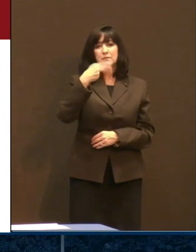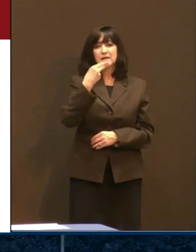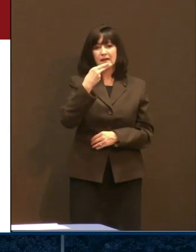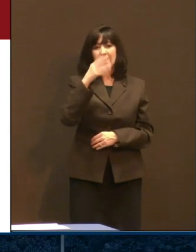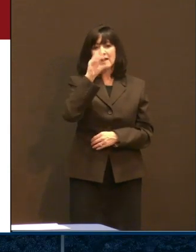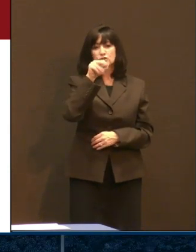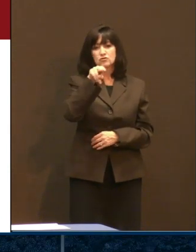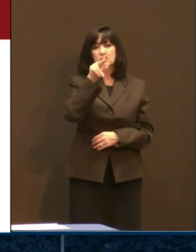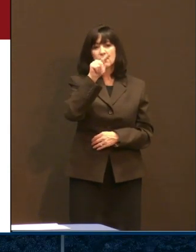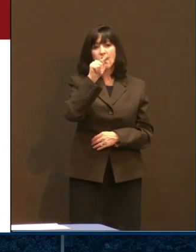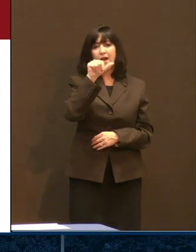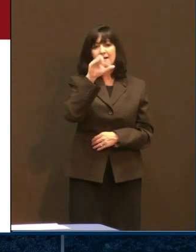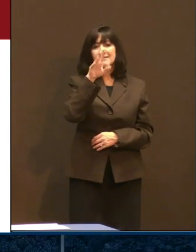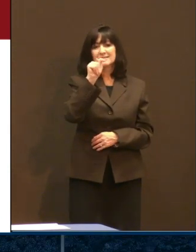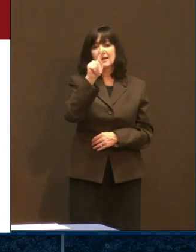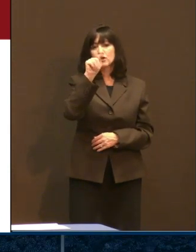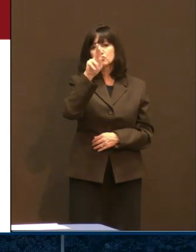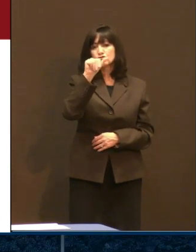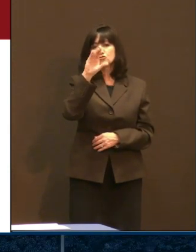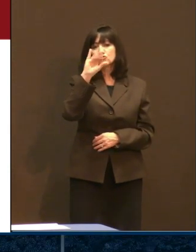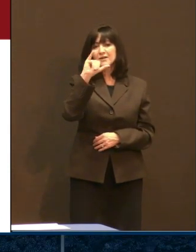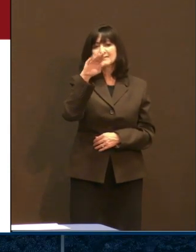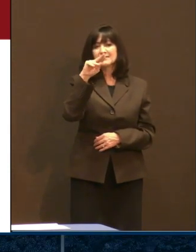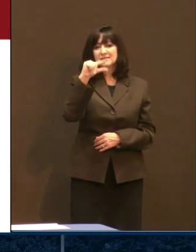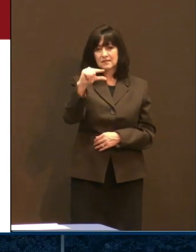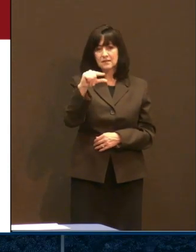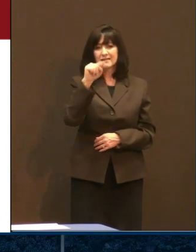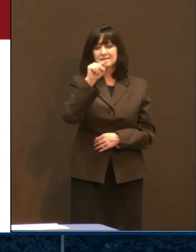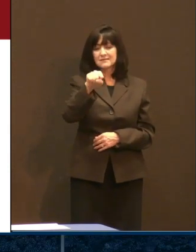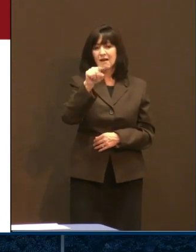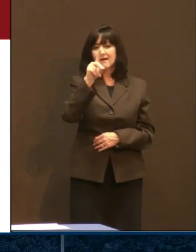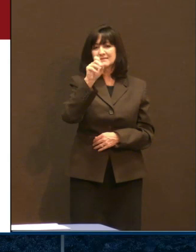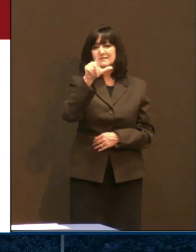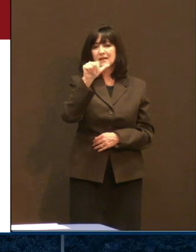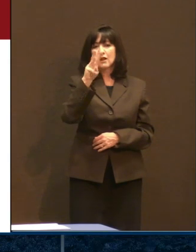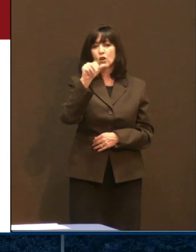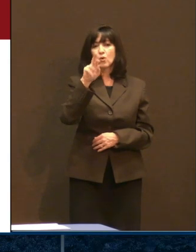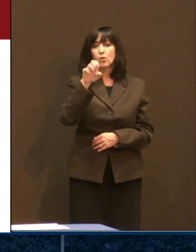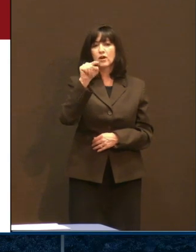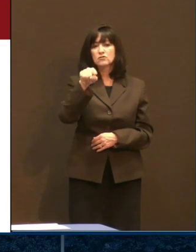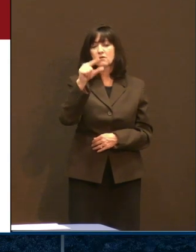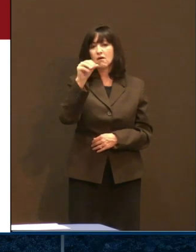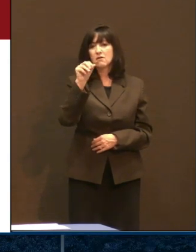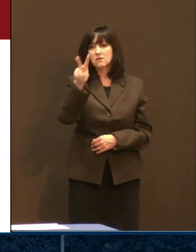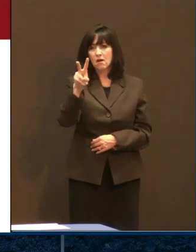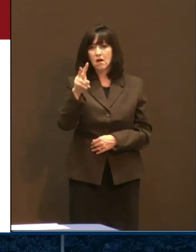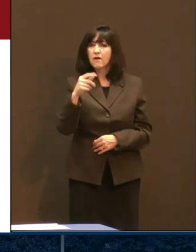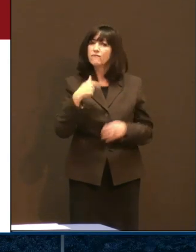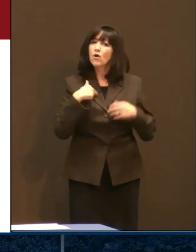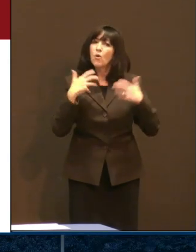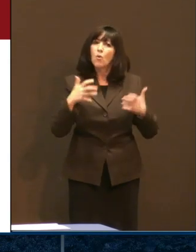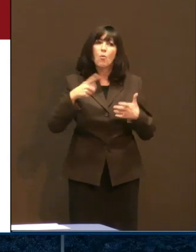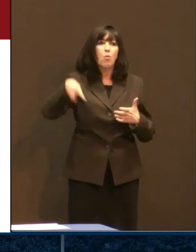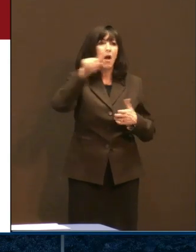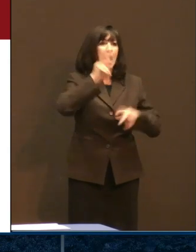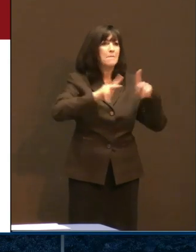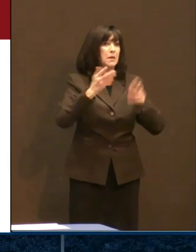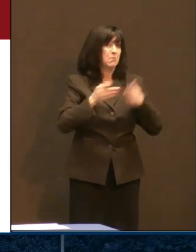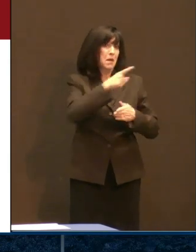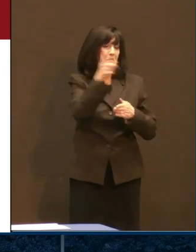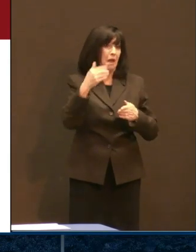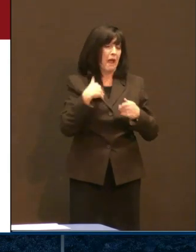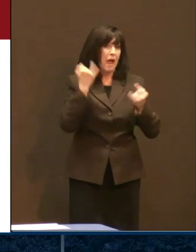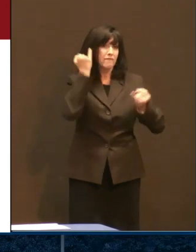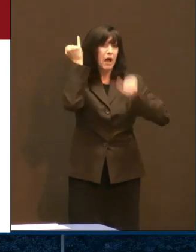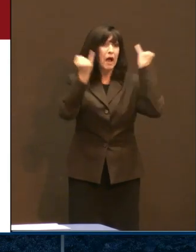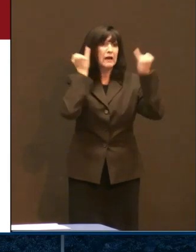dphcontacttracing@delaware.gov. So we're gathering all the interest and ideas from our state to help inform our process moving forward.